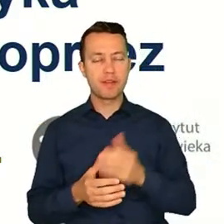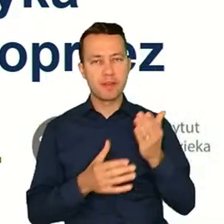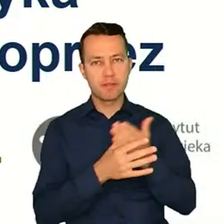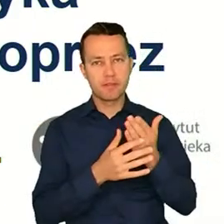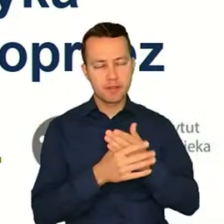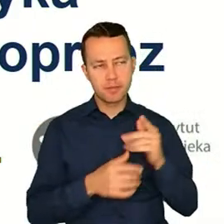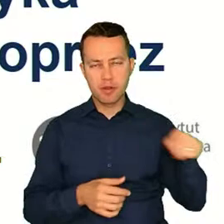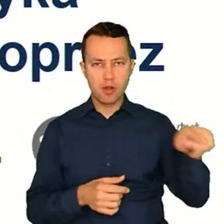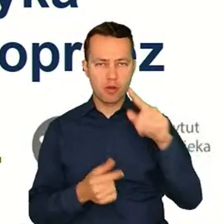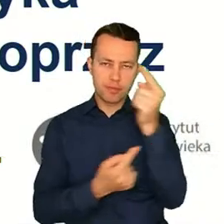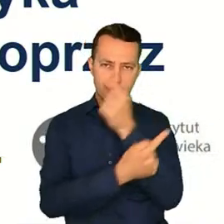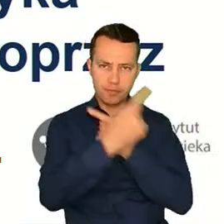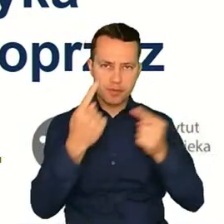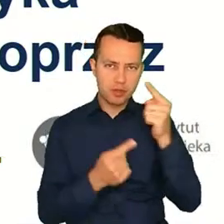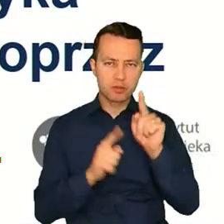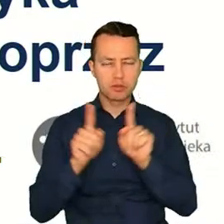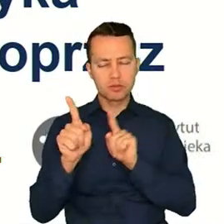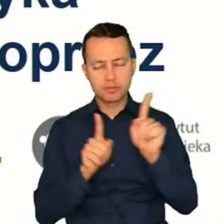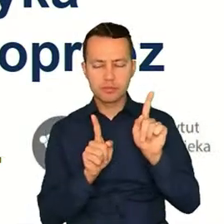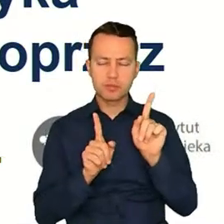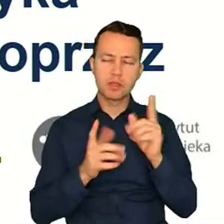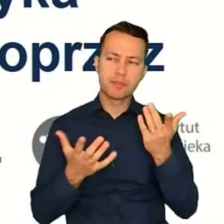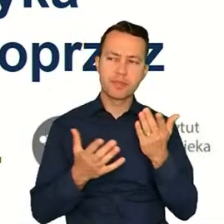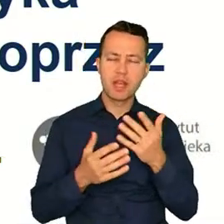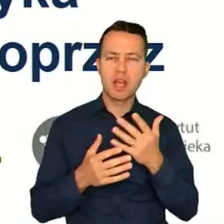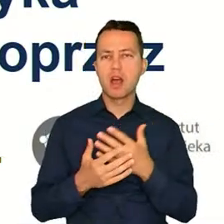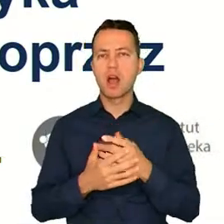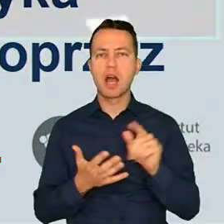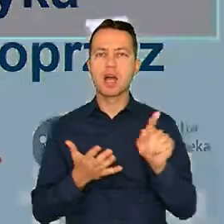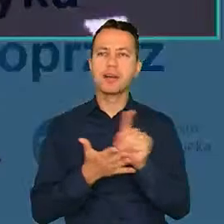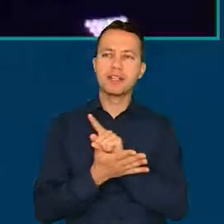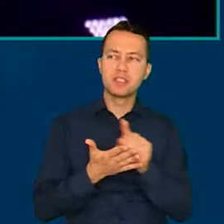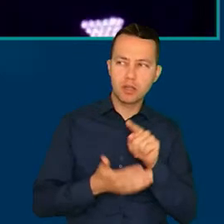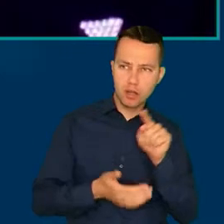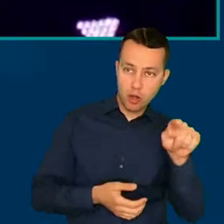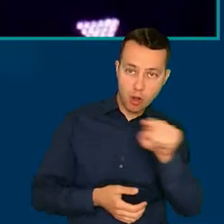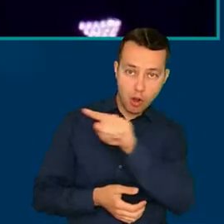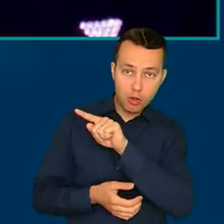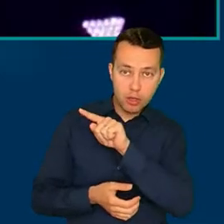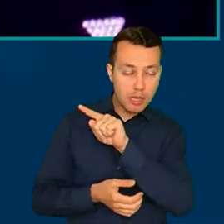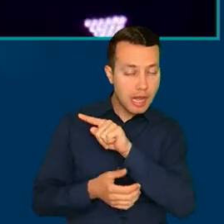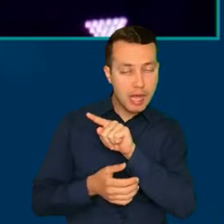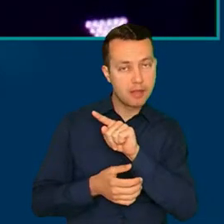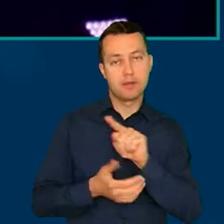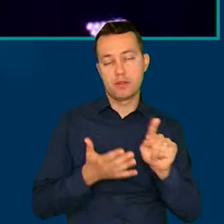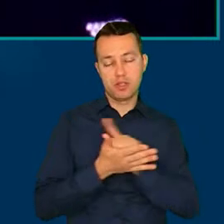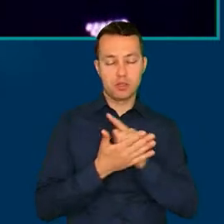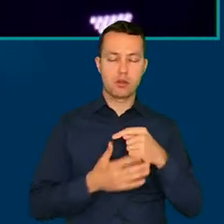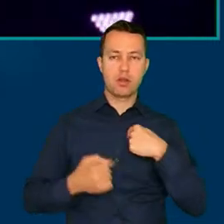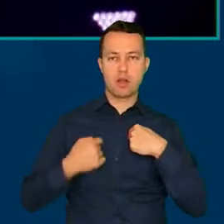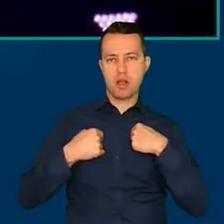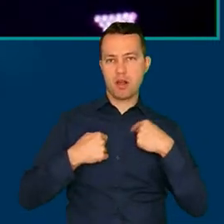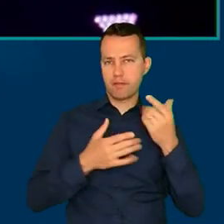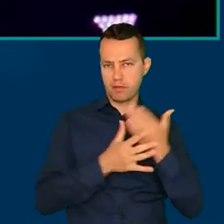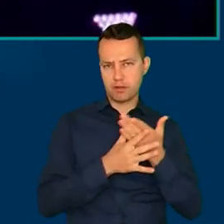diligence in human rights as a diagnosis in the company's risks. Of course, the risk for people translates to the risk